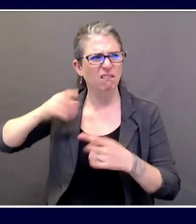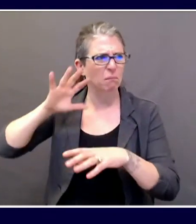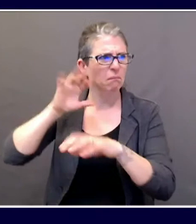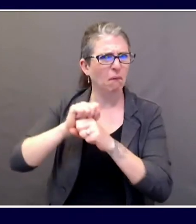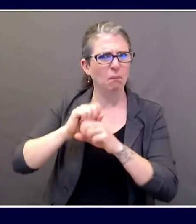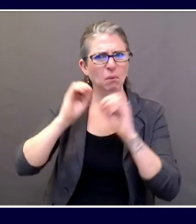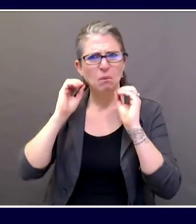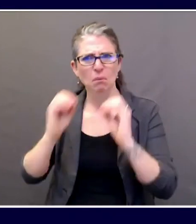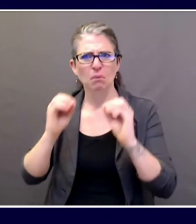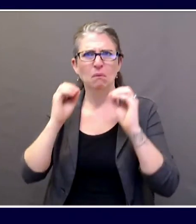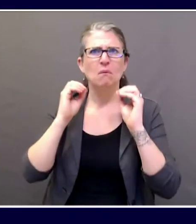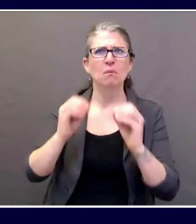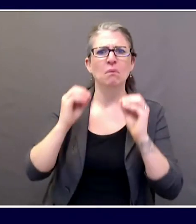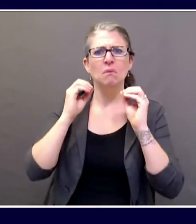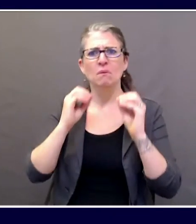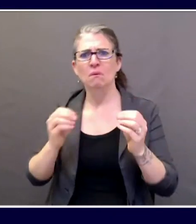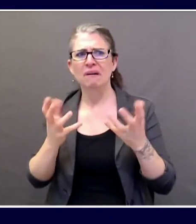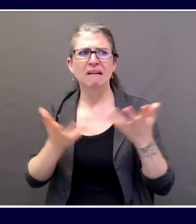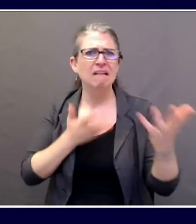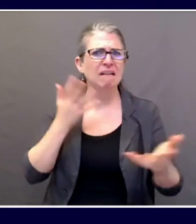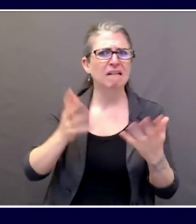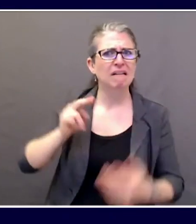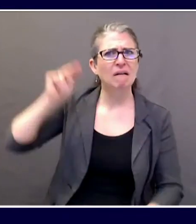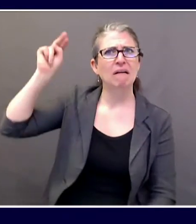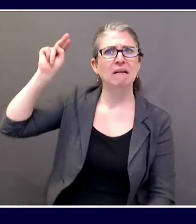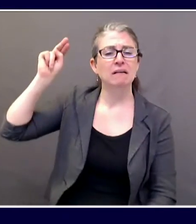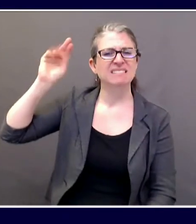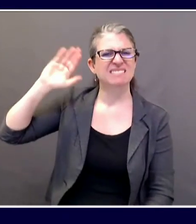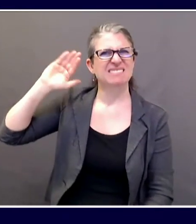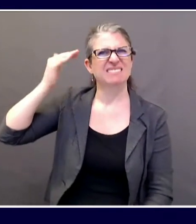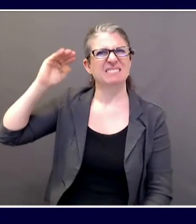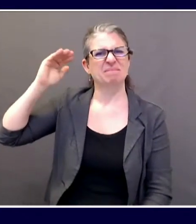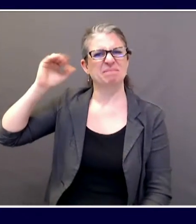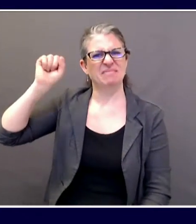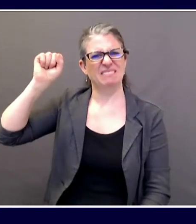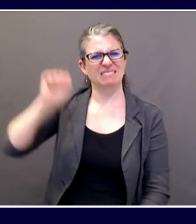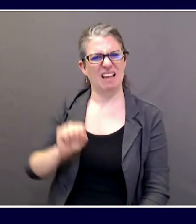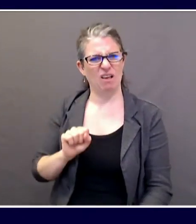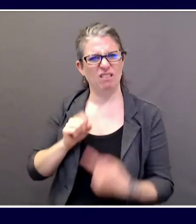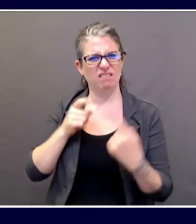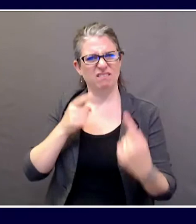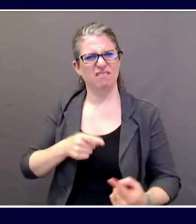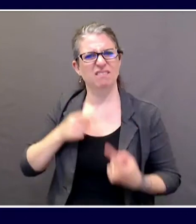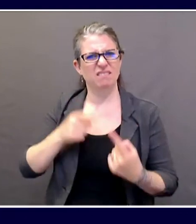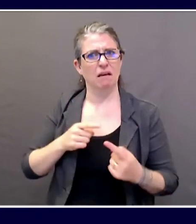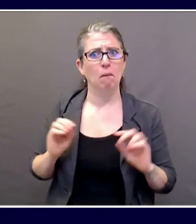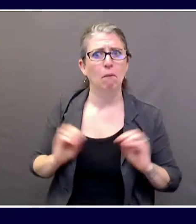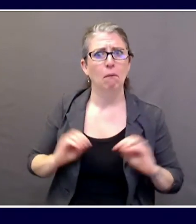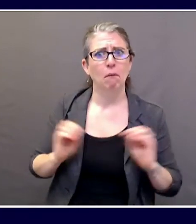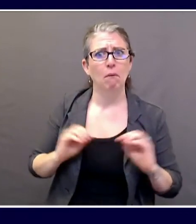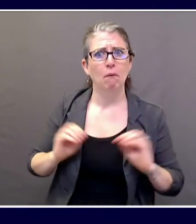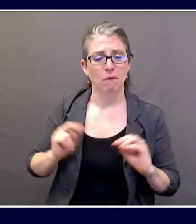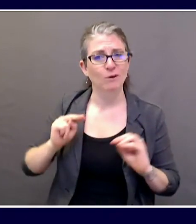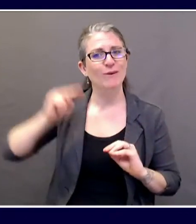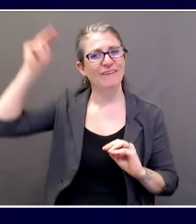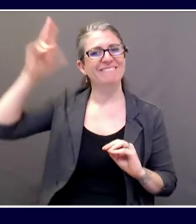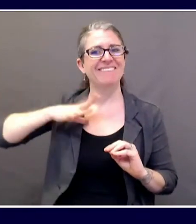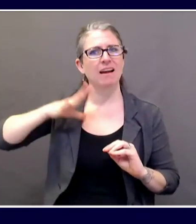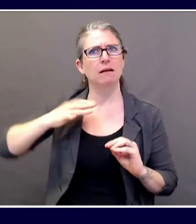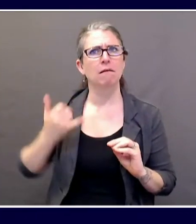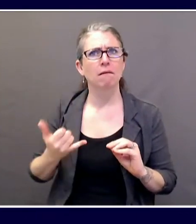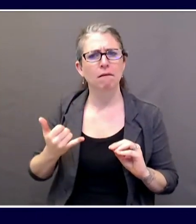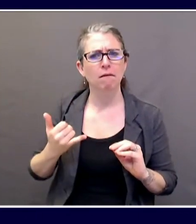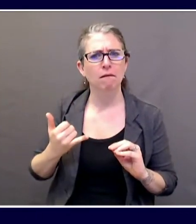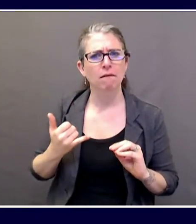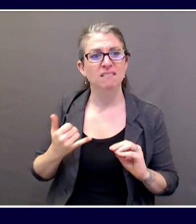of evened out, with Southerners seeming to have a hard time finding appointments locally. To you, does this indicate an imbalance